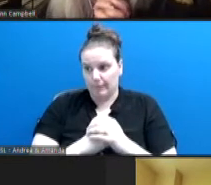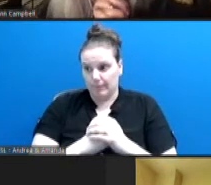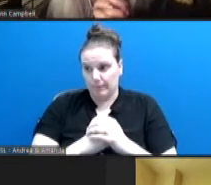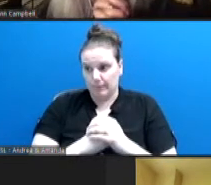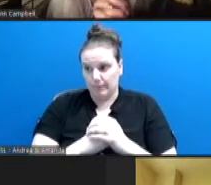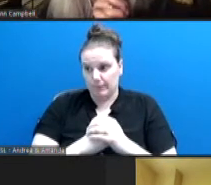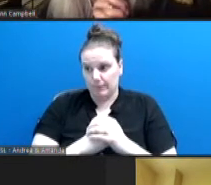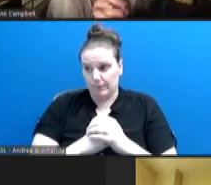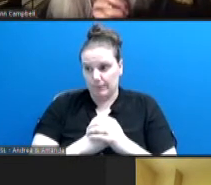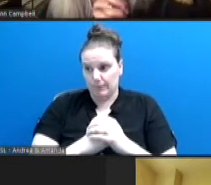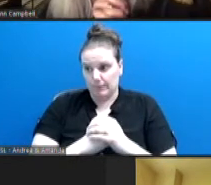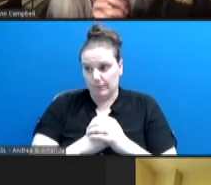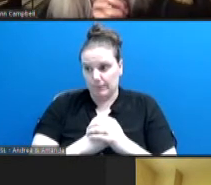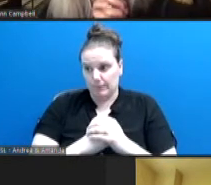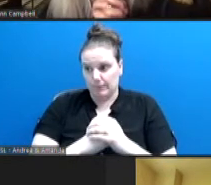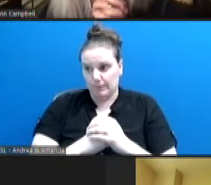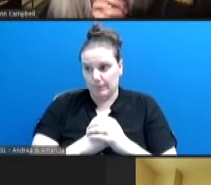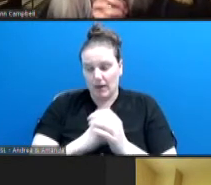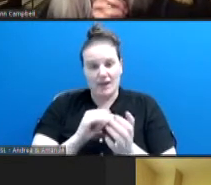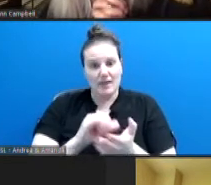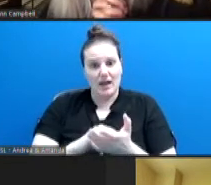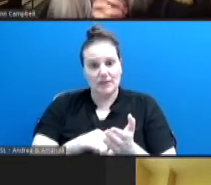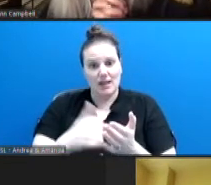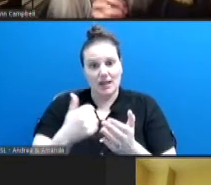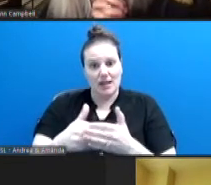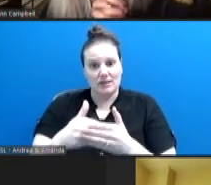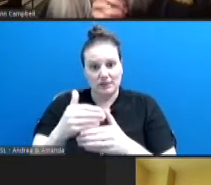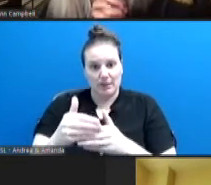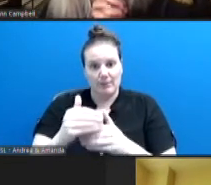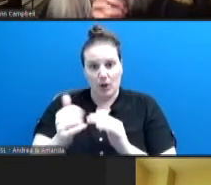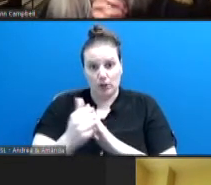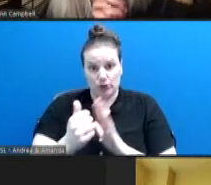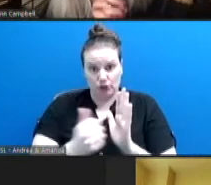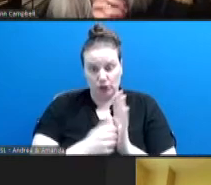So that actually brings us to the next step in our agenda,